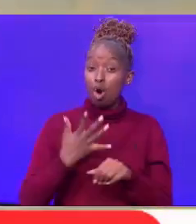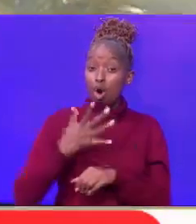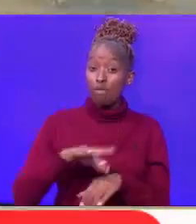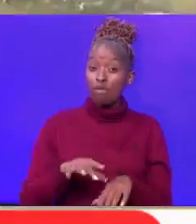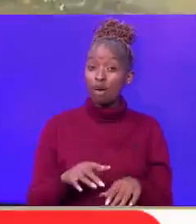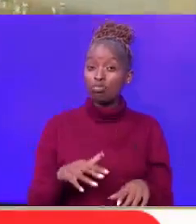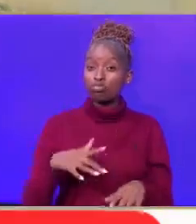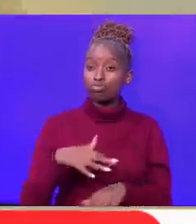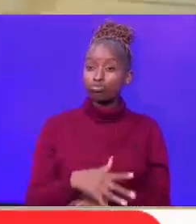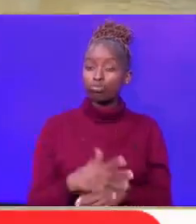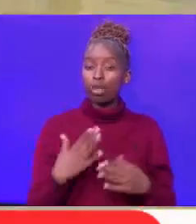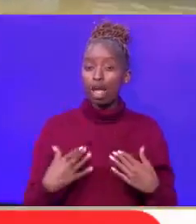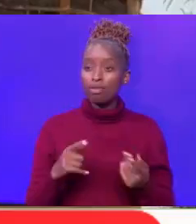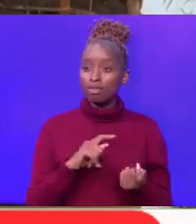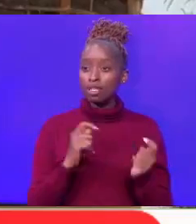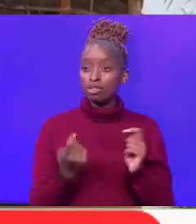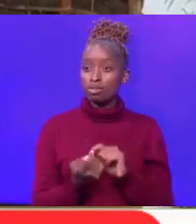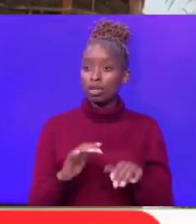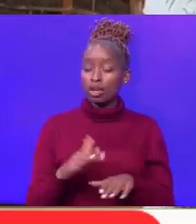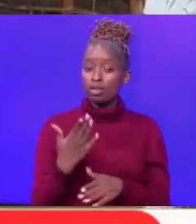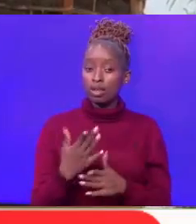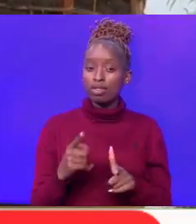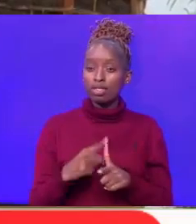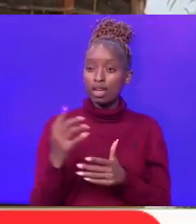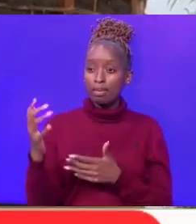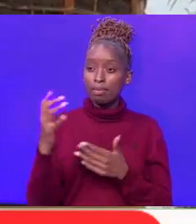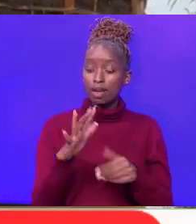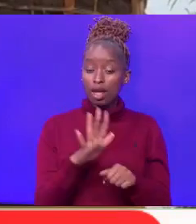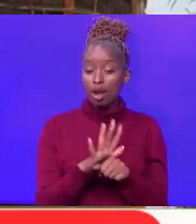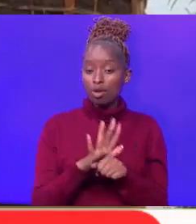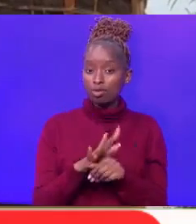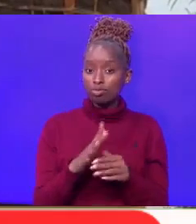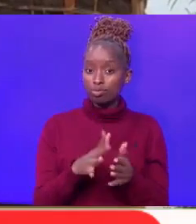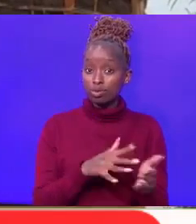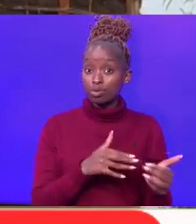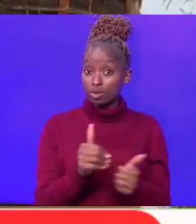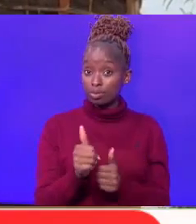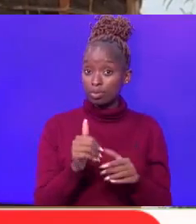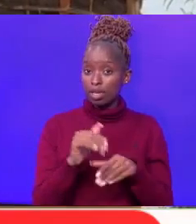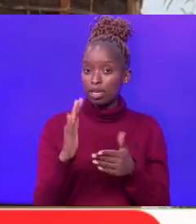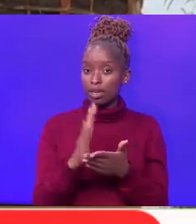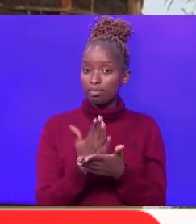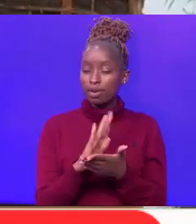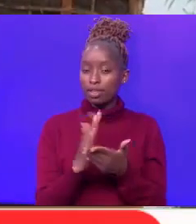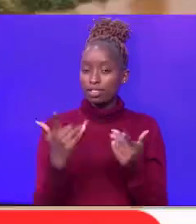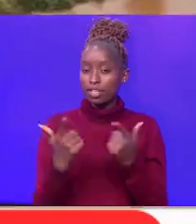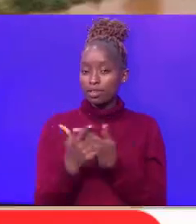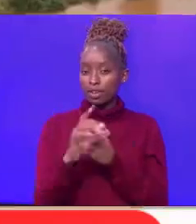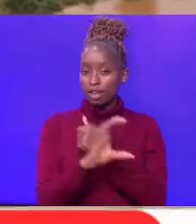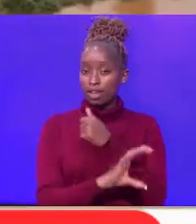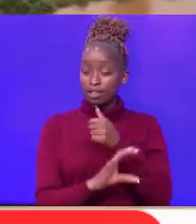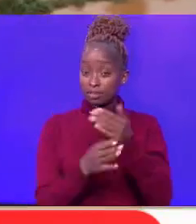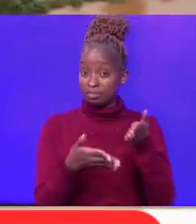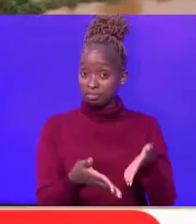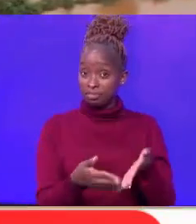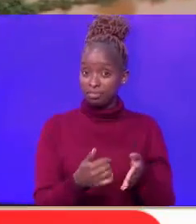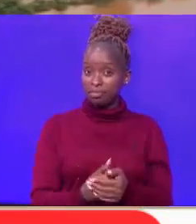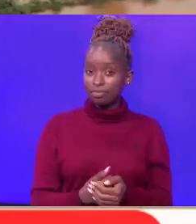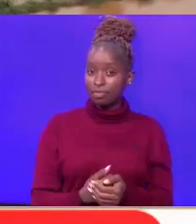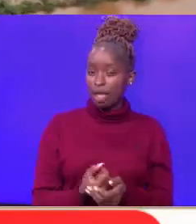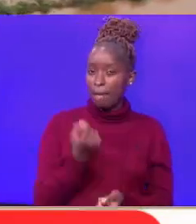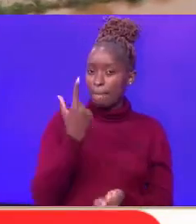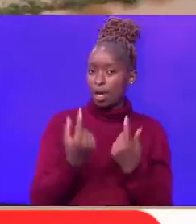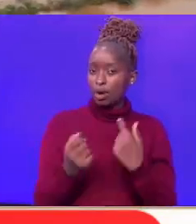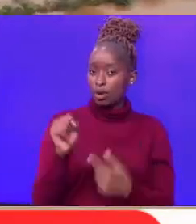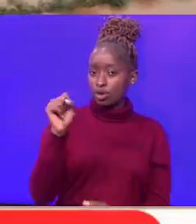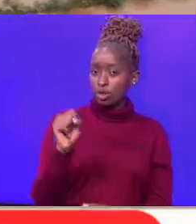roads into waterways and causing great havoc in different parts of the country. In Baringo South,